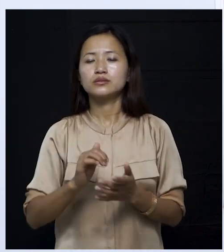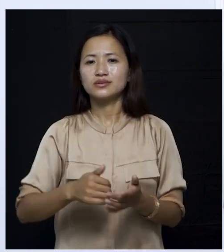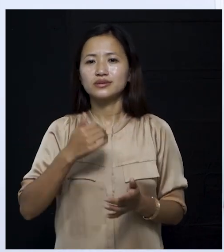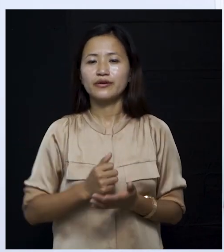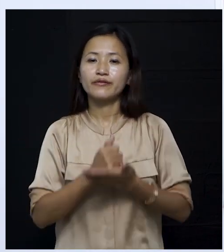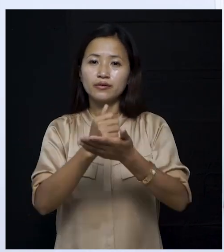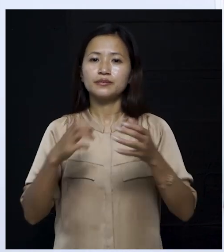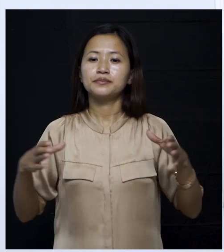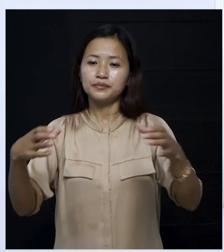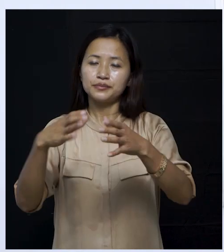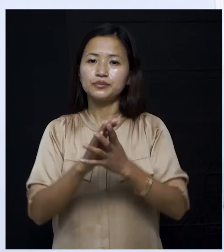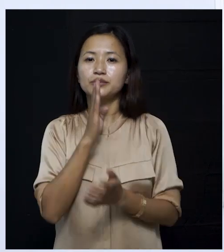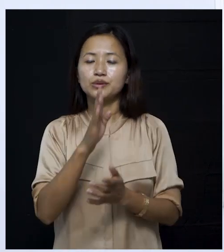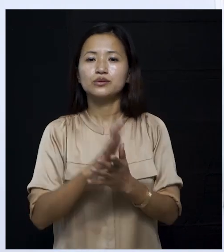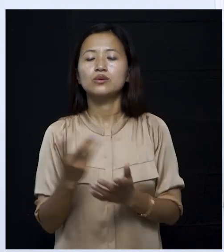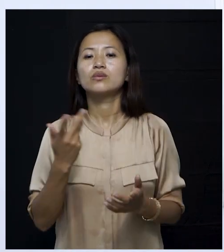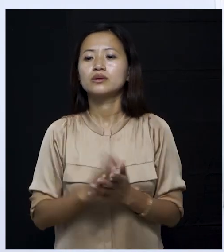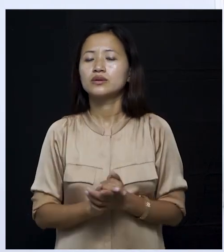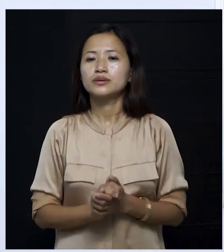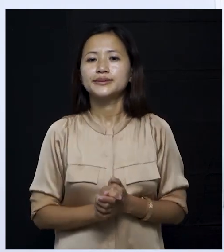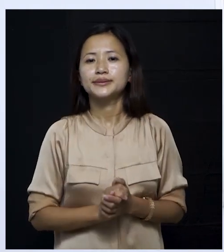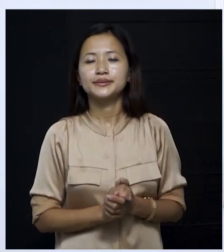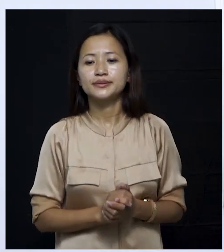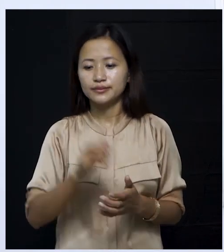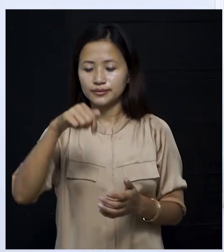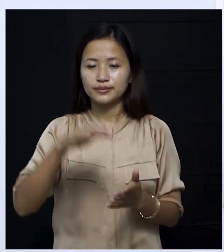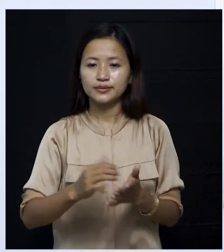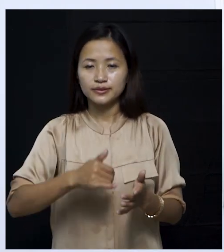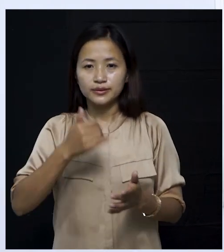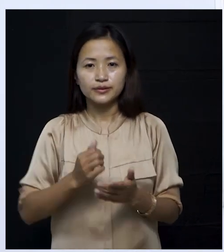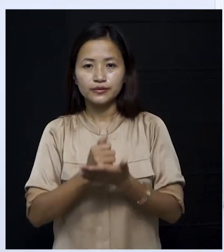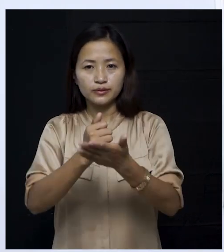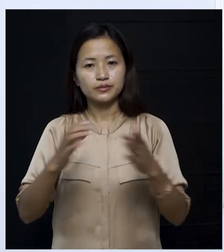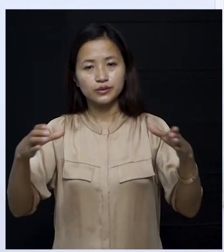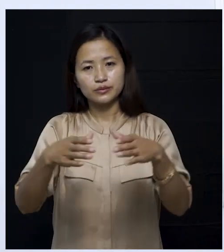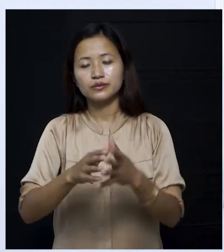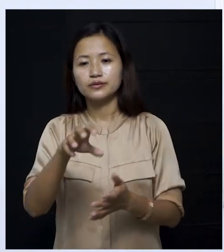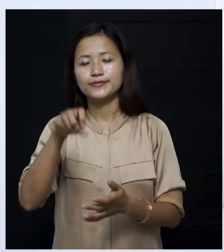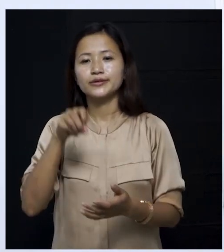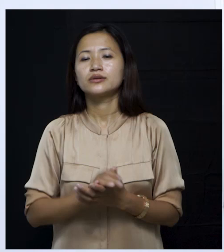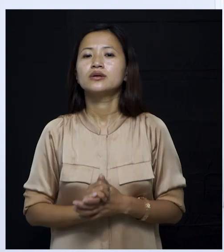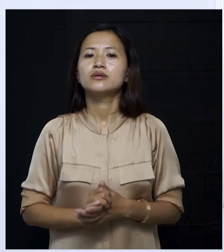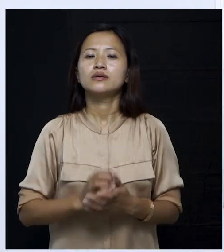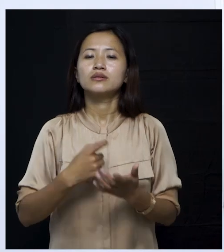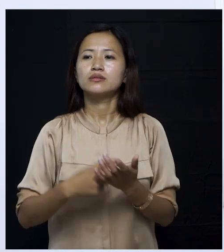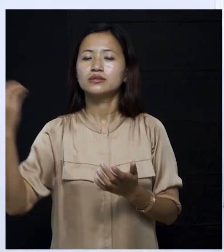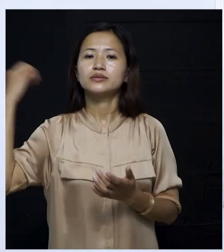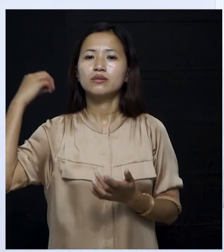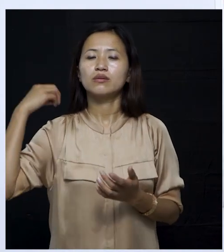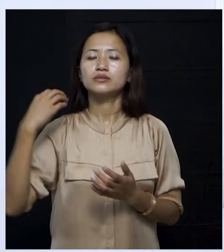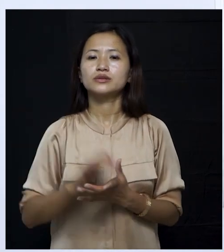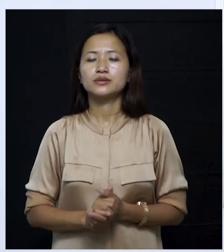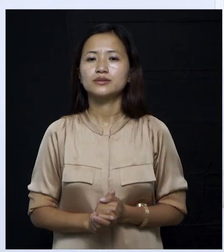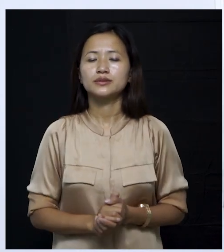self-help group, because what happened here is, this self-help group, they take it as their responsibility.